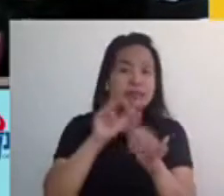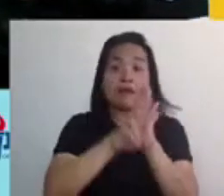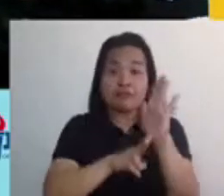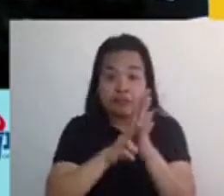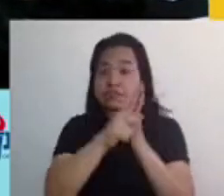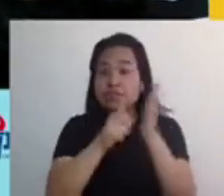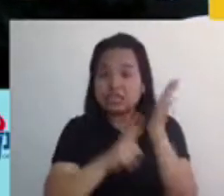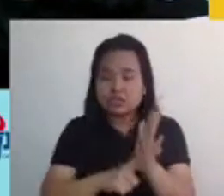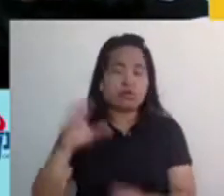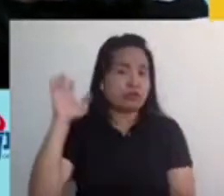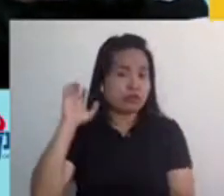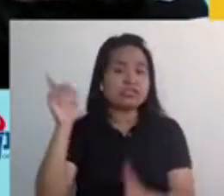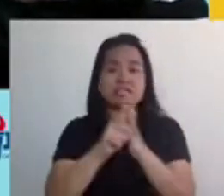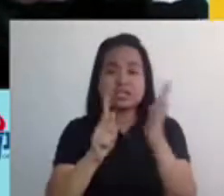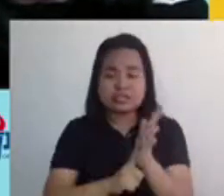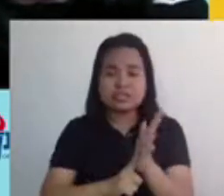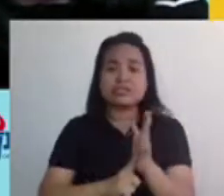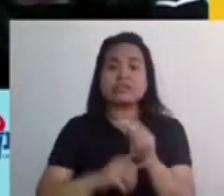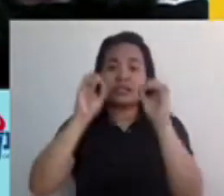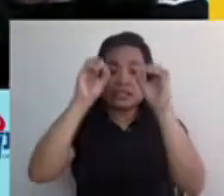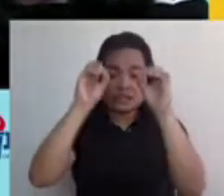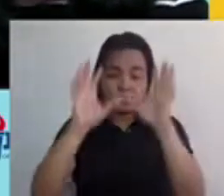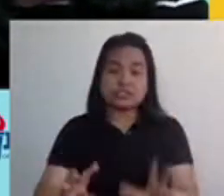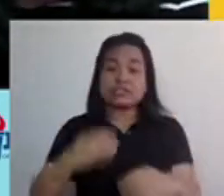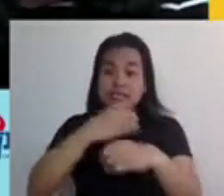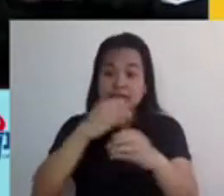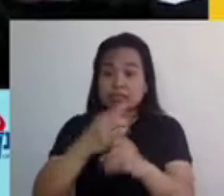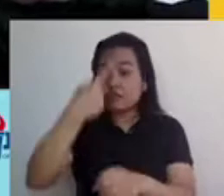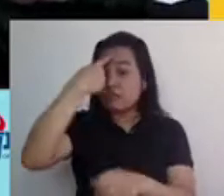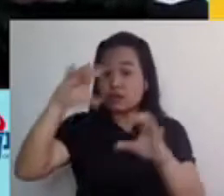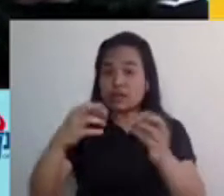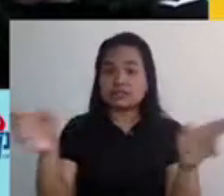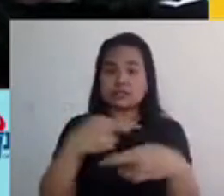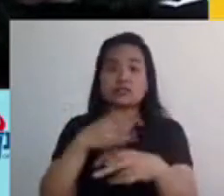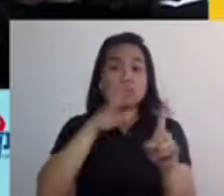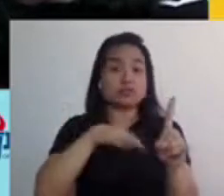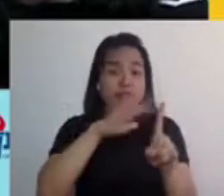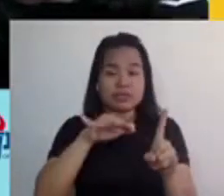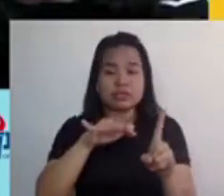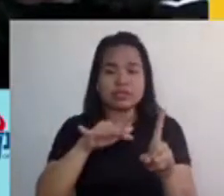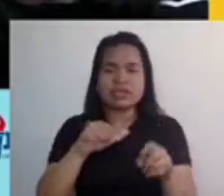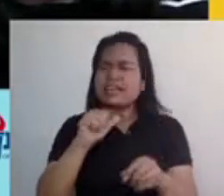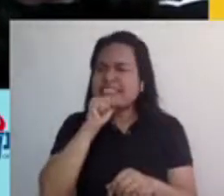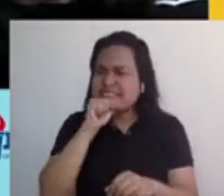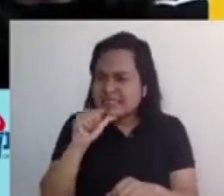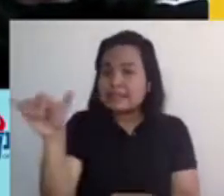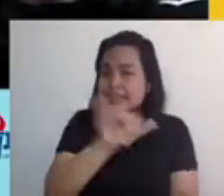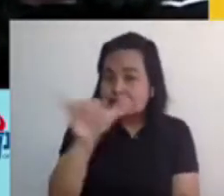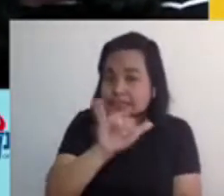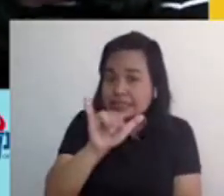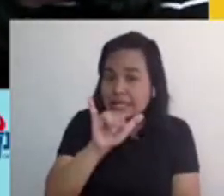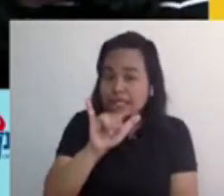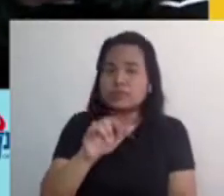that teachers create for classroom observation or for their lessons are not the same as those TV-based instruction or